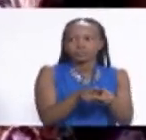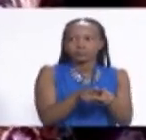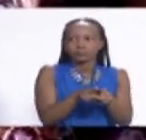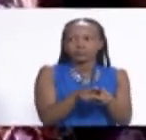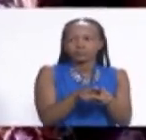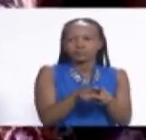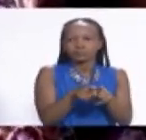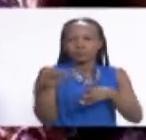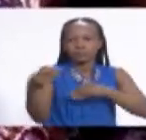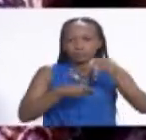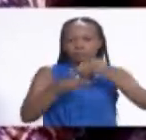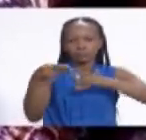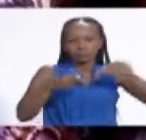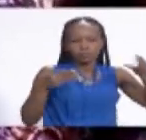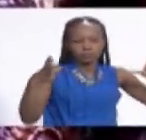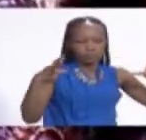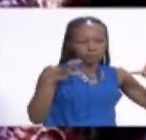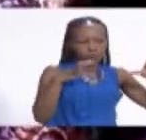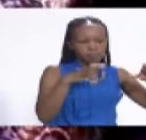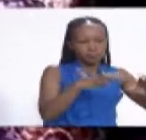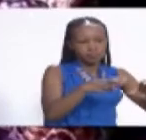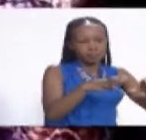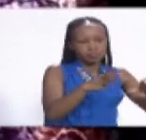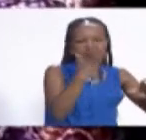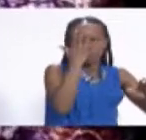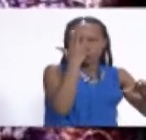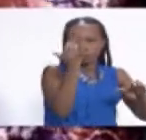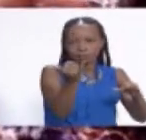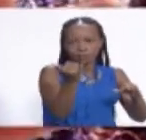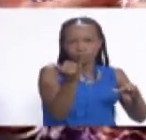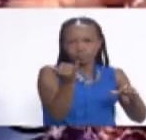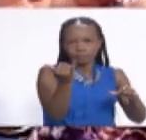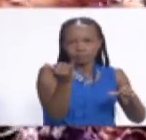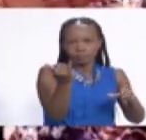to the business community, because